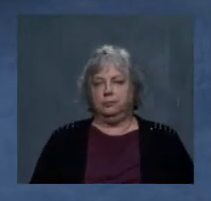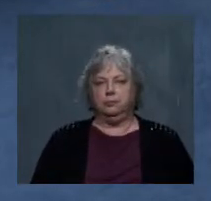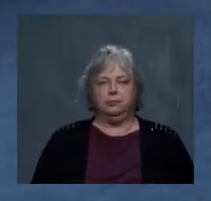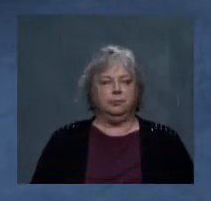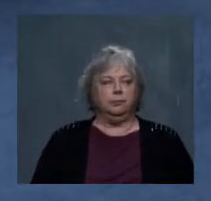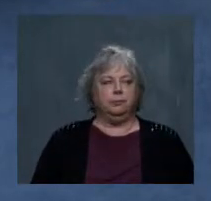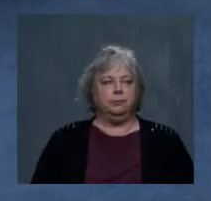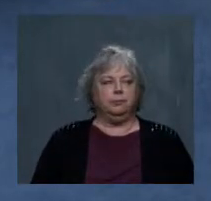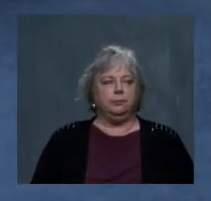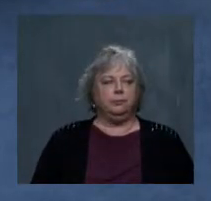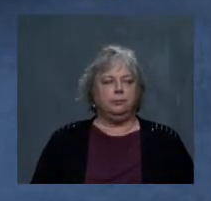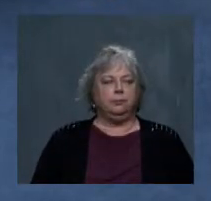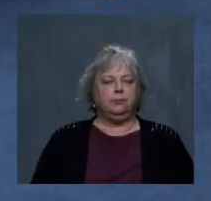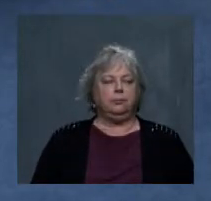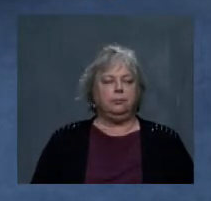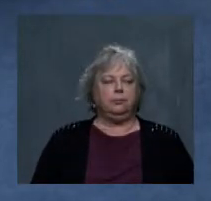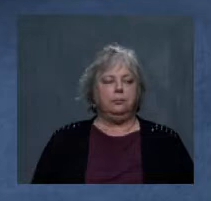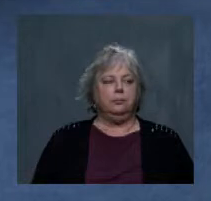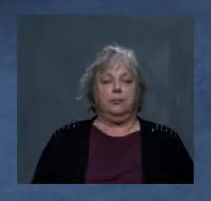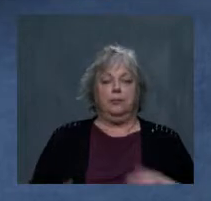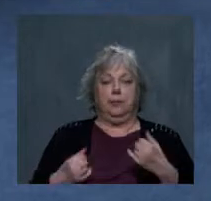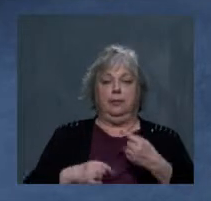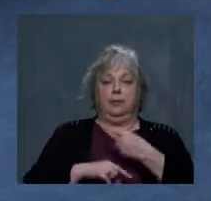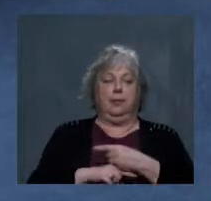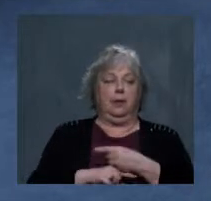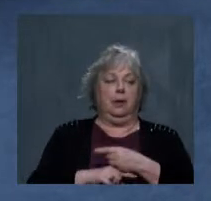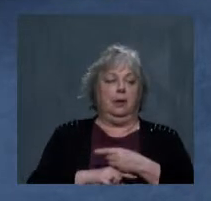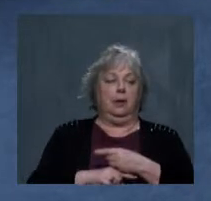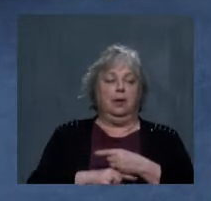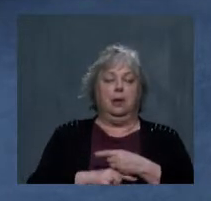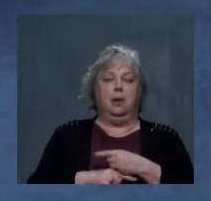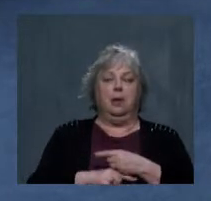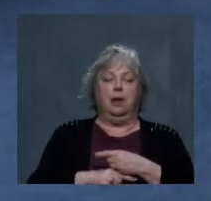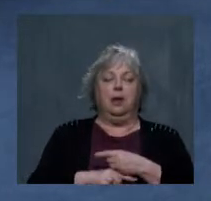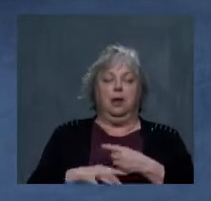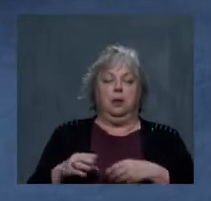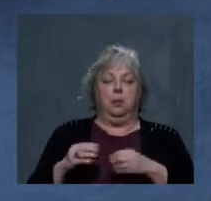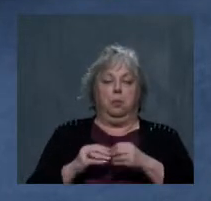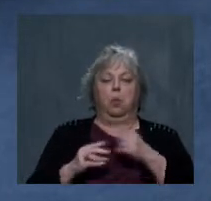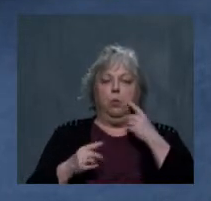In terms of the additional notes that came up today, Donna, this is on that second sheet.